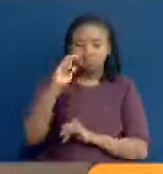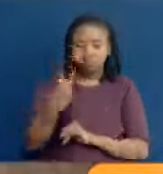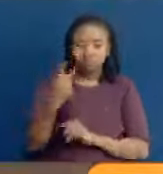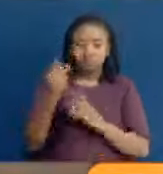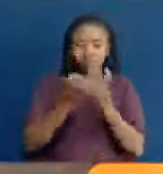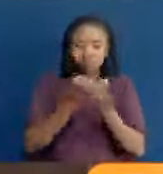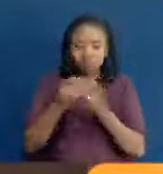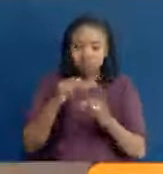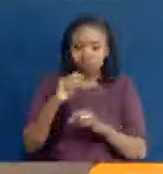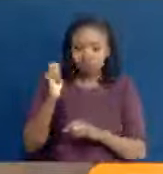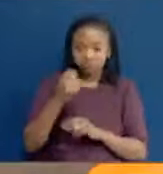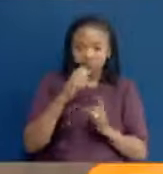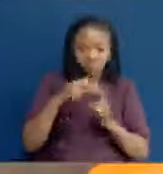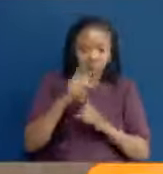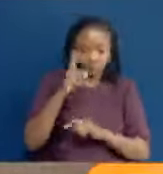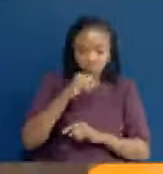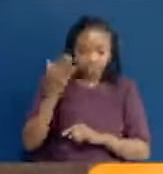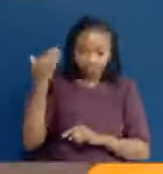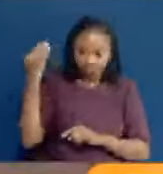back to the year